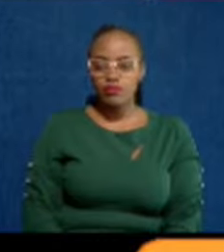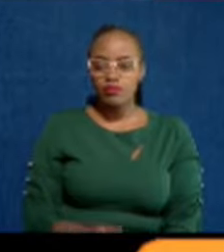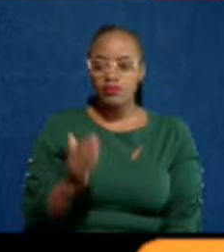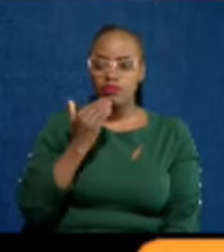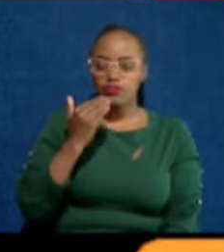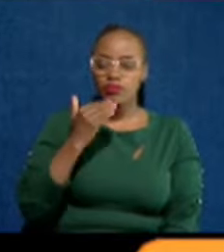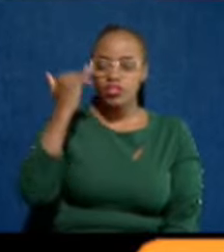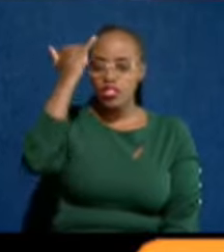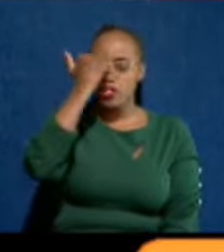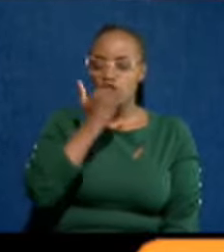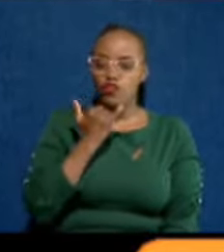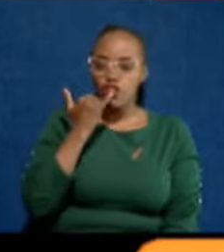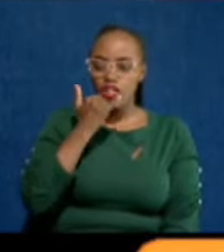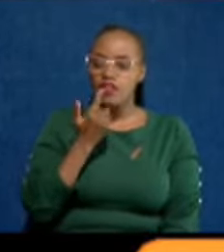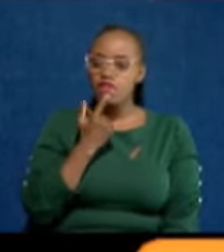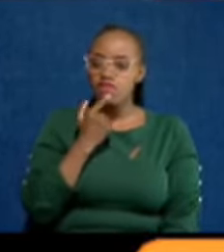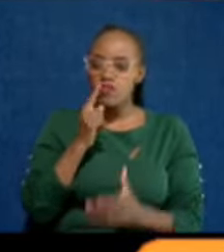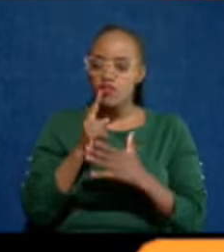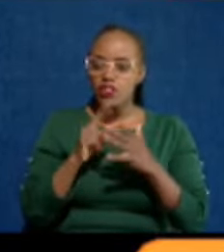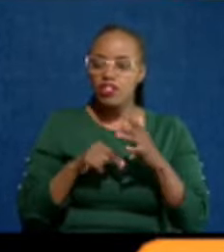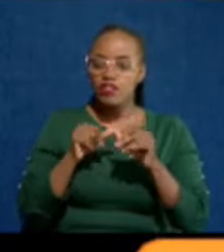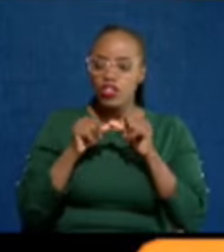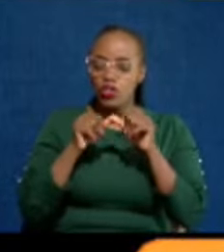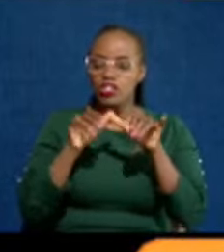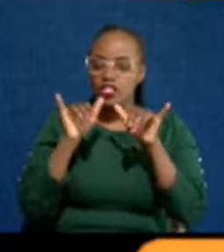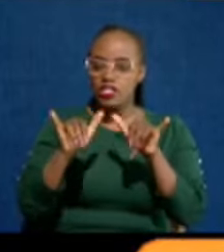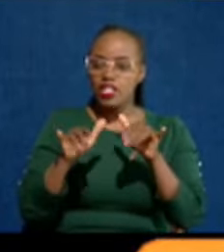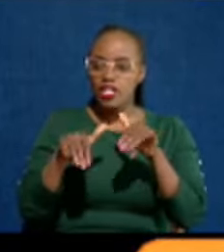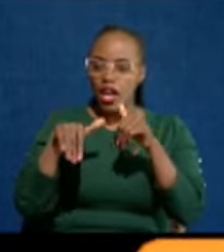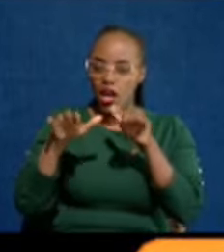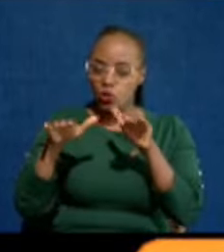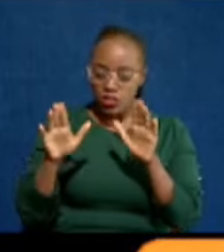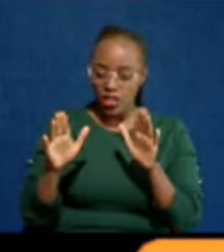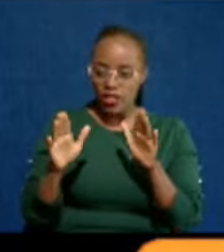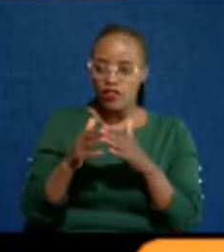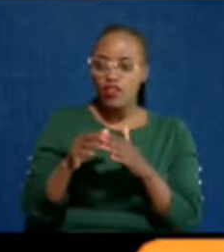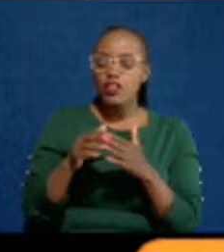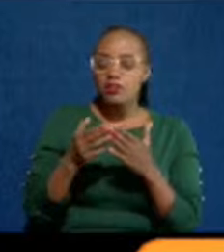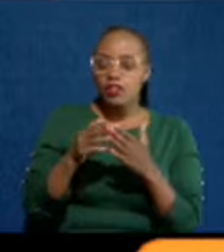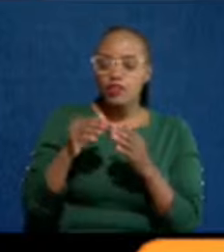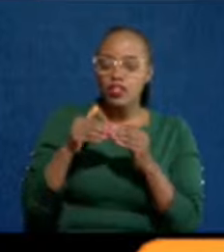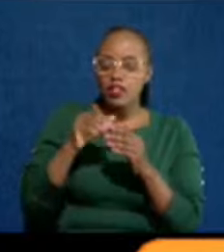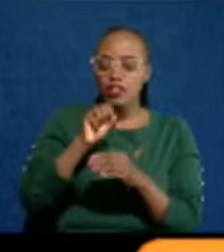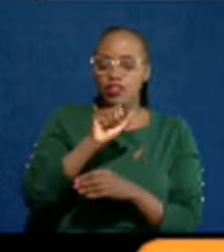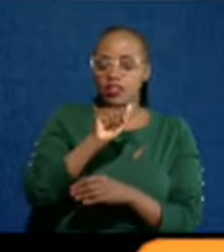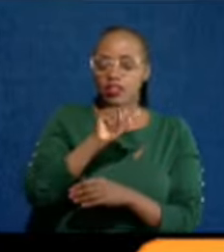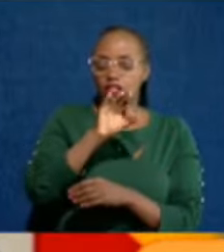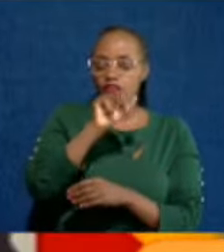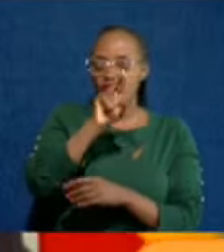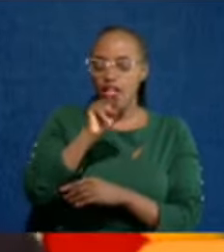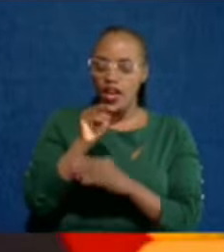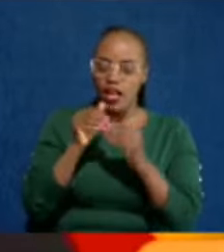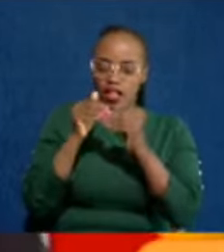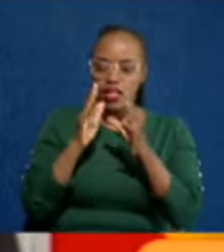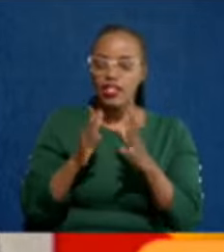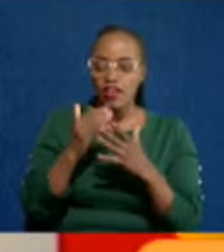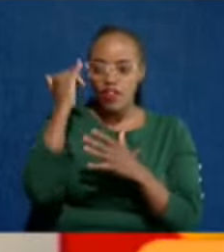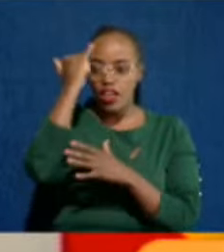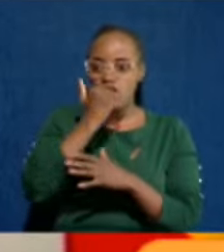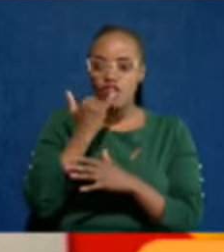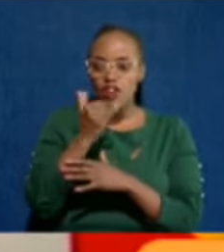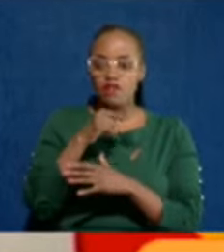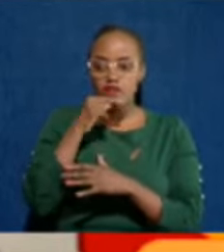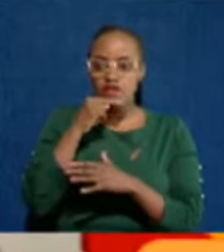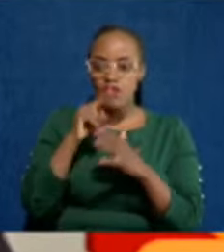Thank you, Yvonne. As you've put it, yes, we're still camping outside the residence of Safina Party leader Jimi Wanjigi. And Yvonne, as you've put